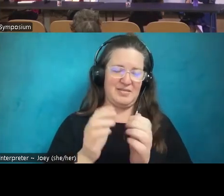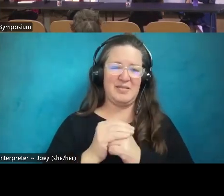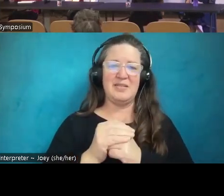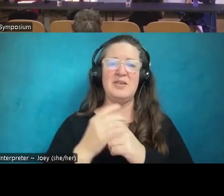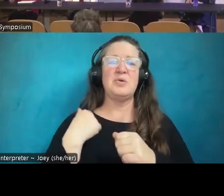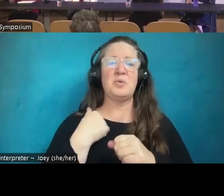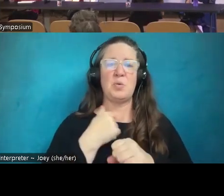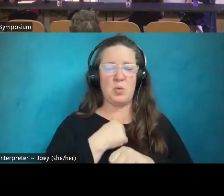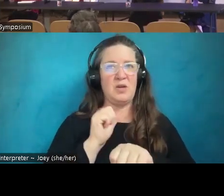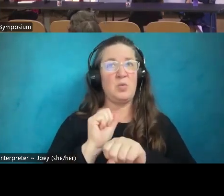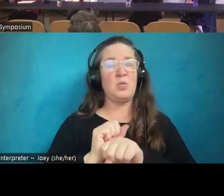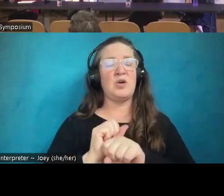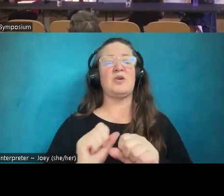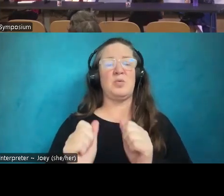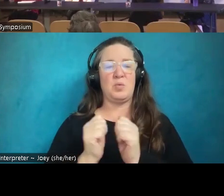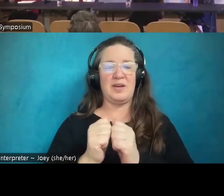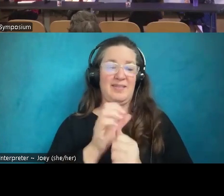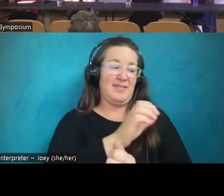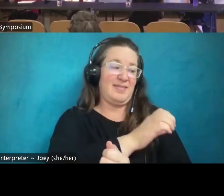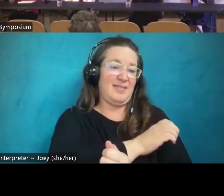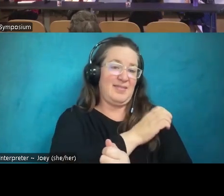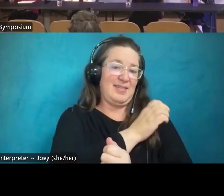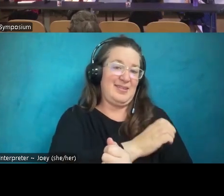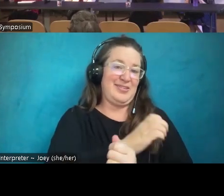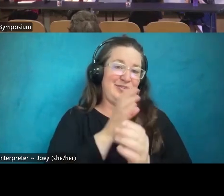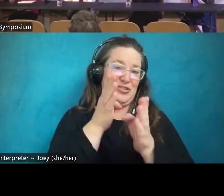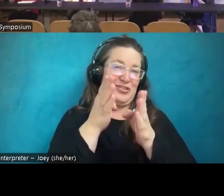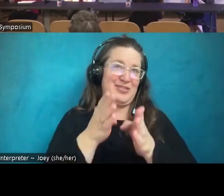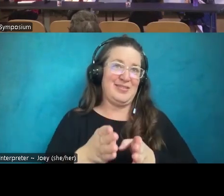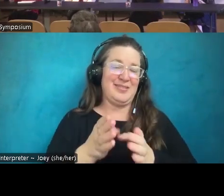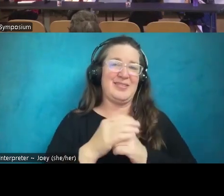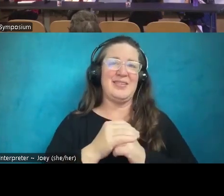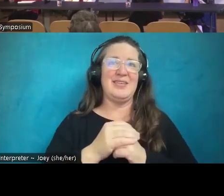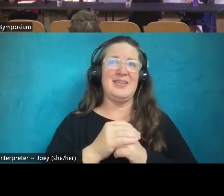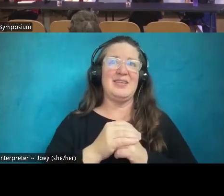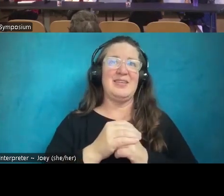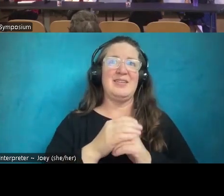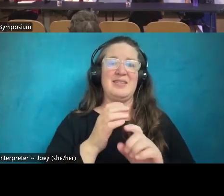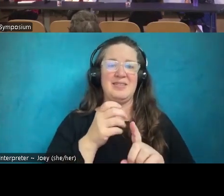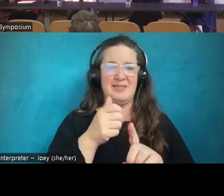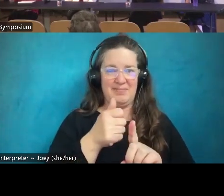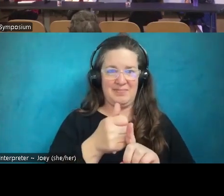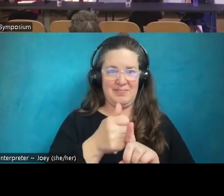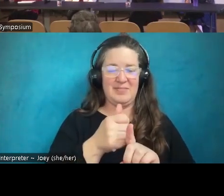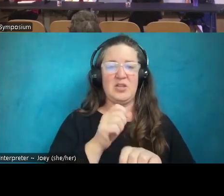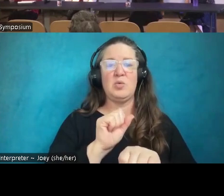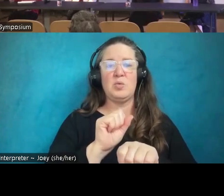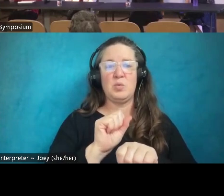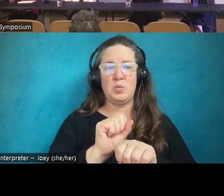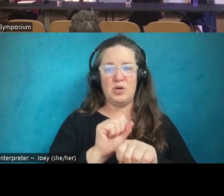with clinicians that primarily function out of the Unger Center for Integrative